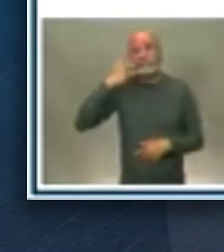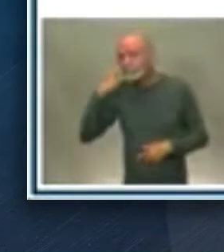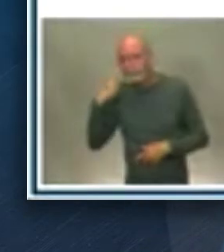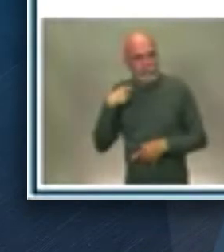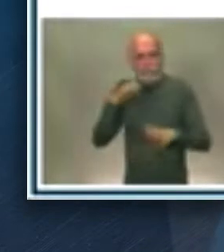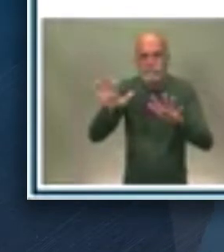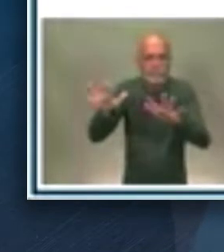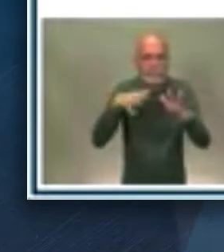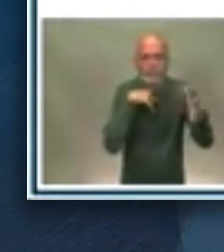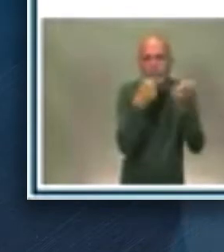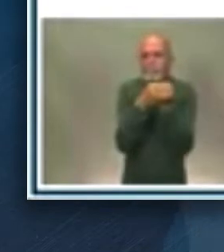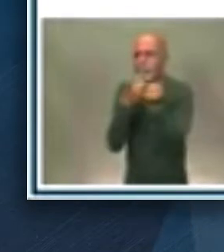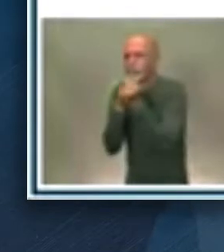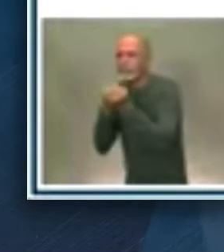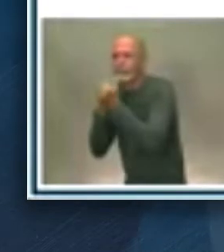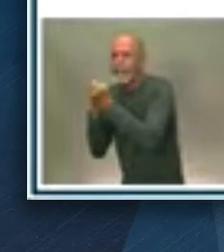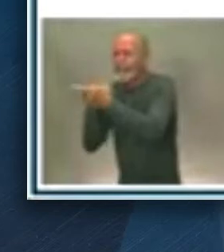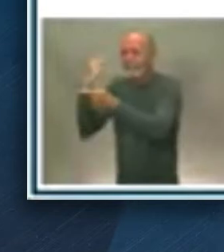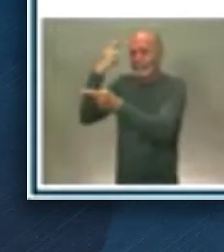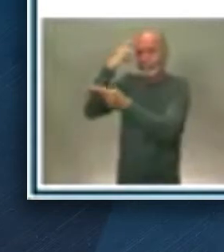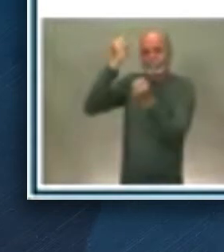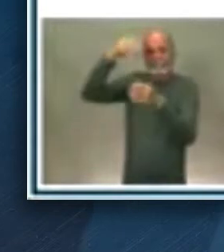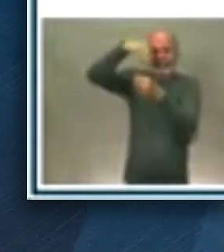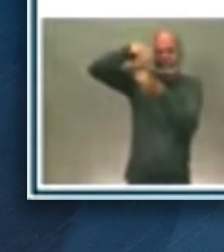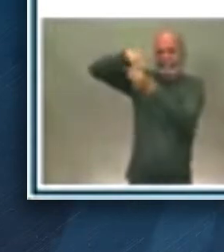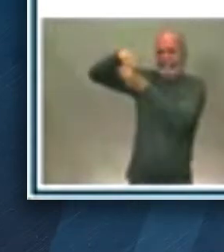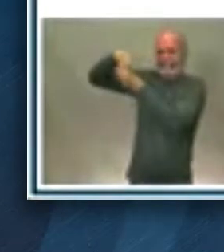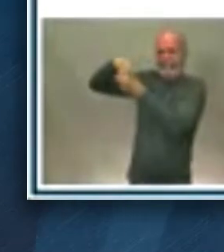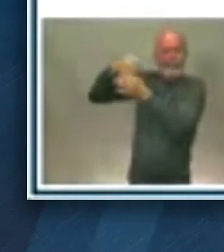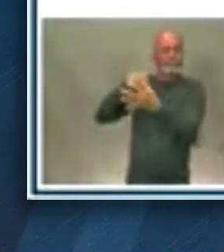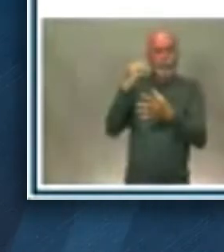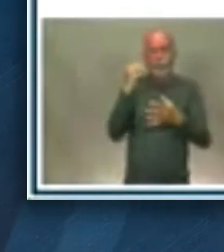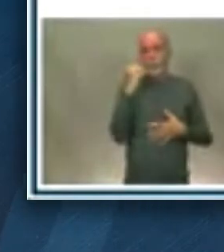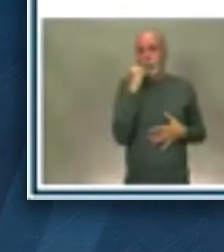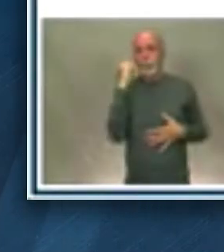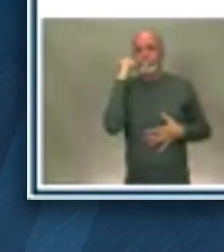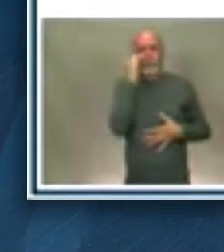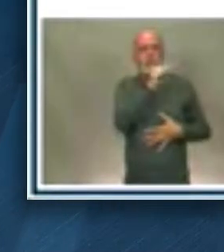social supports, so they can, you know, be in appropriate types of housing.